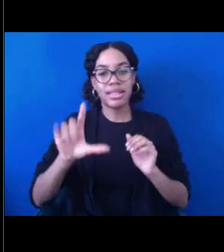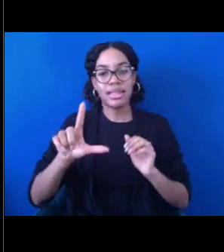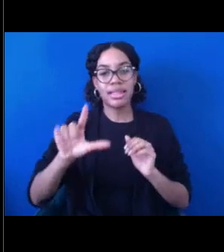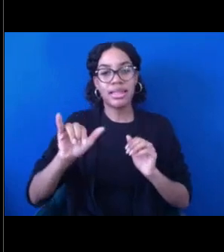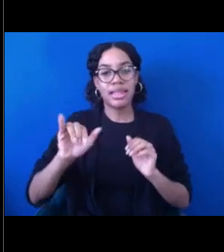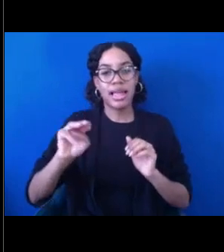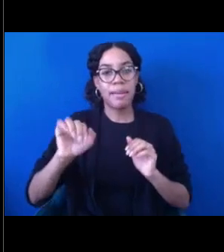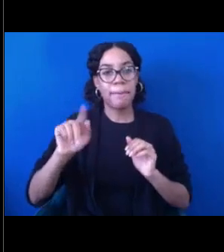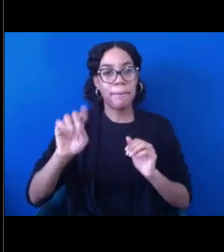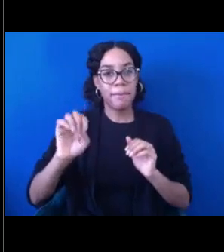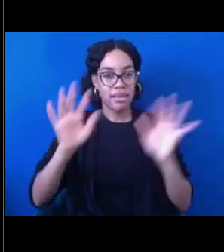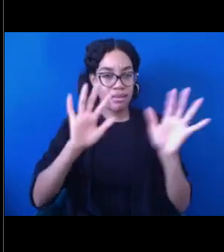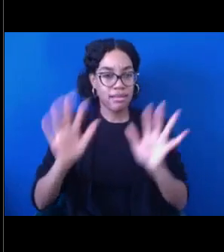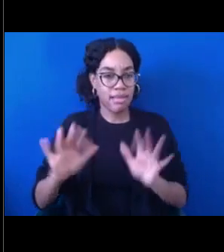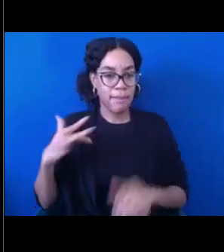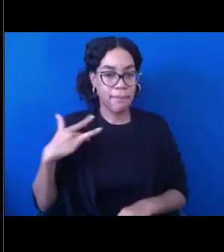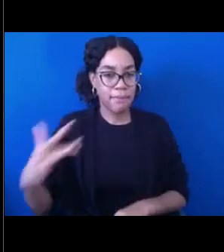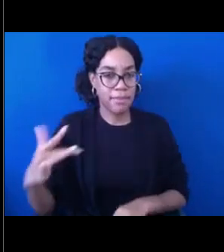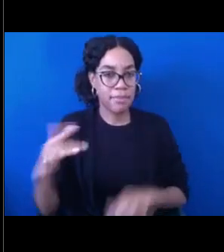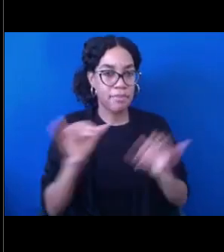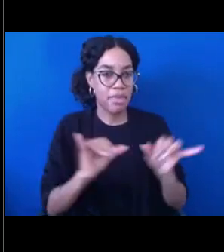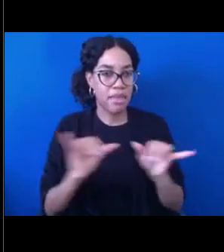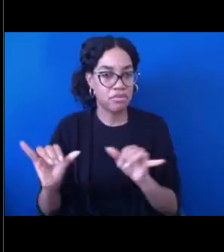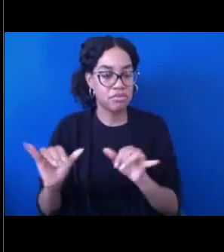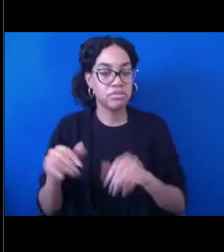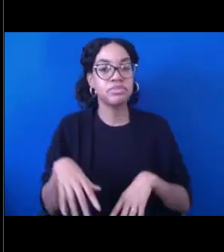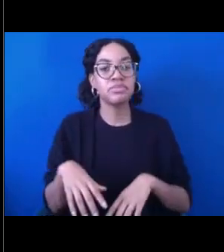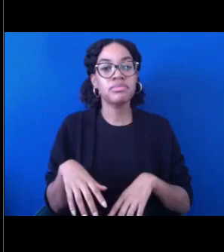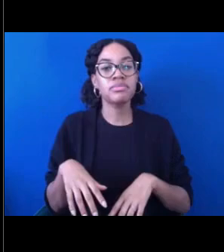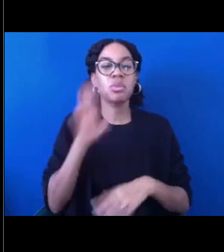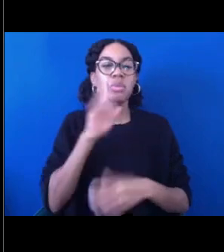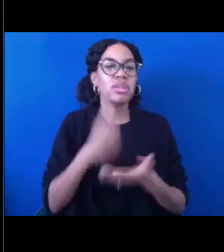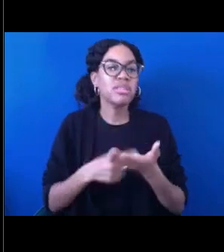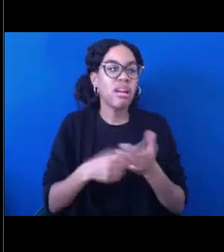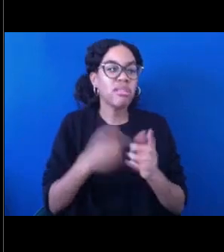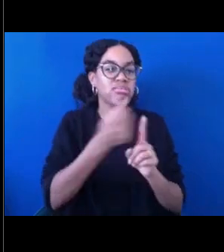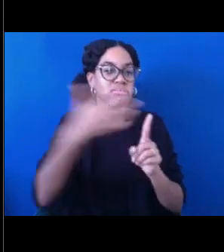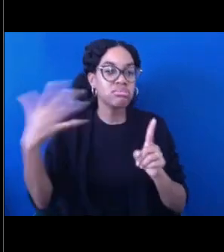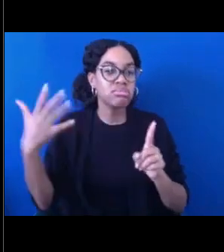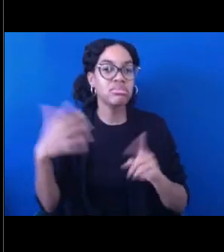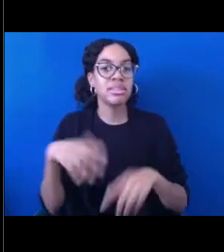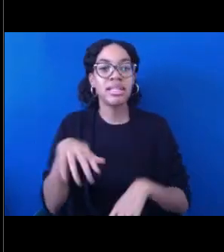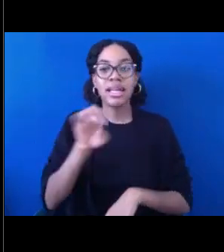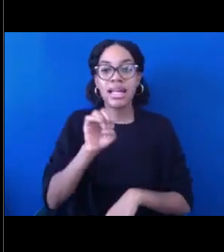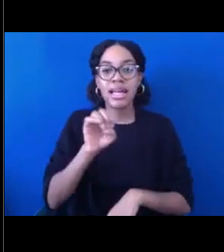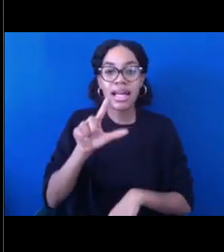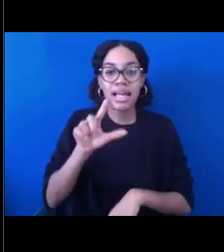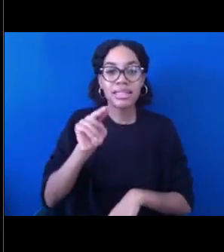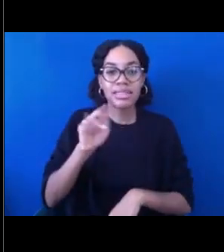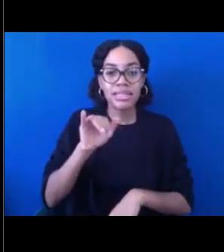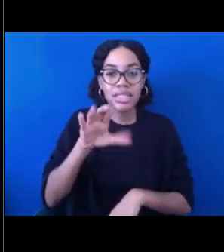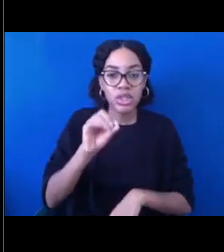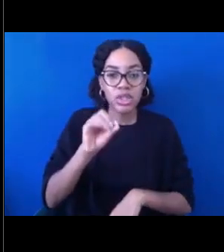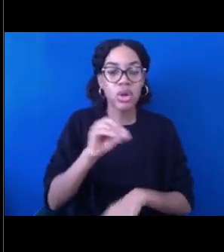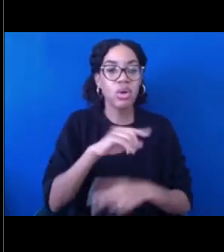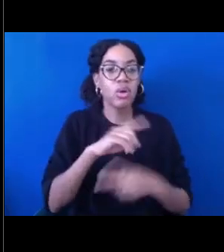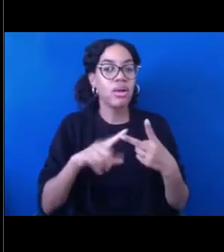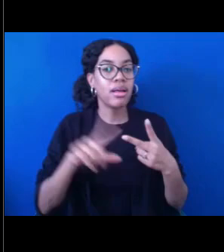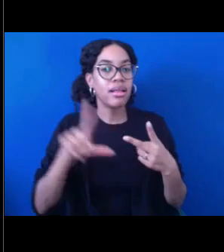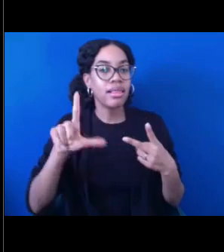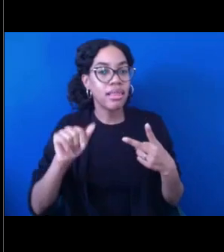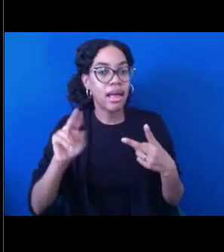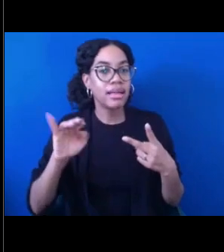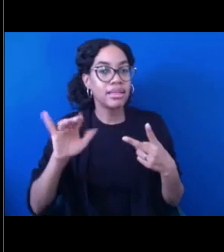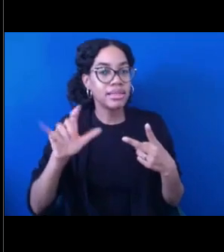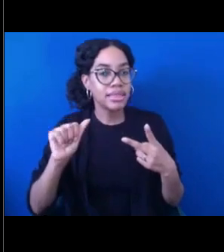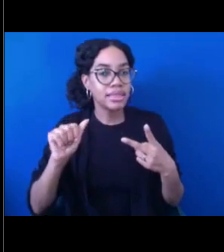Everybody's probably heard of about El Nino and La Nina. Those are the most popular ones that gets covered in the news a lot. But there's some other things